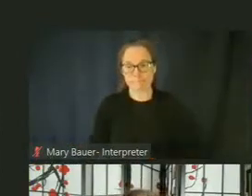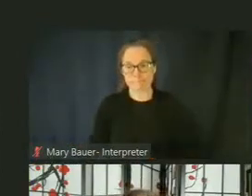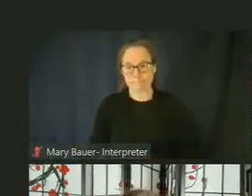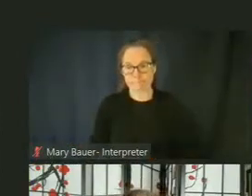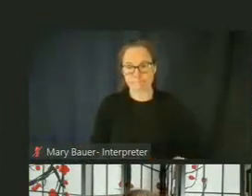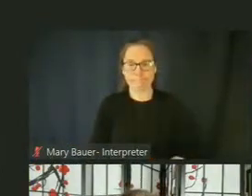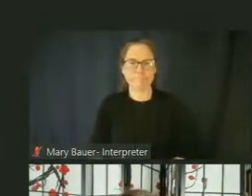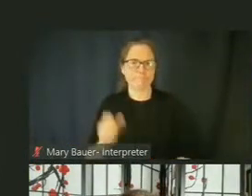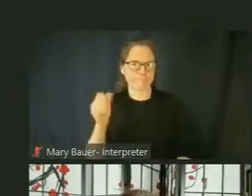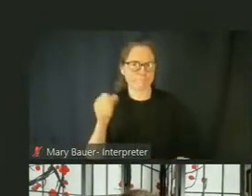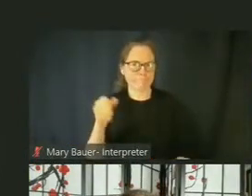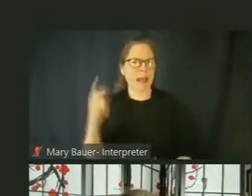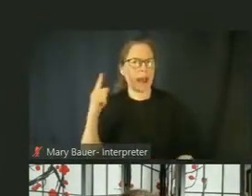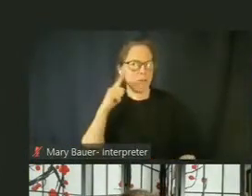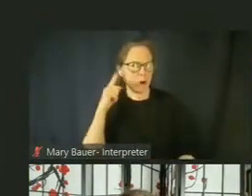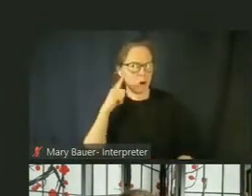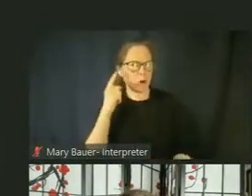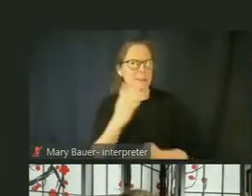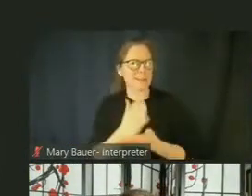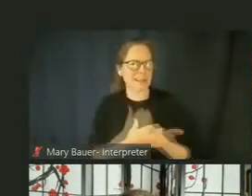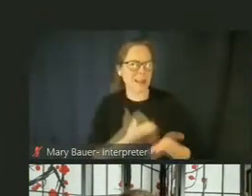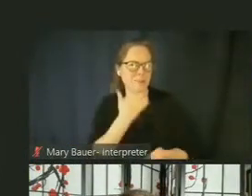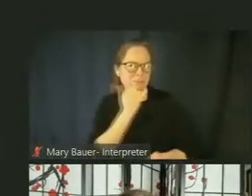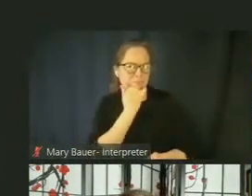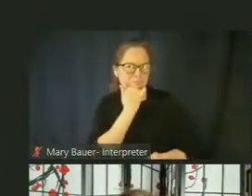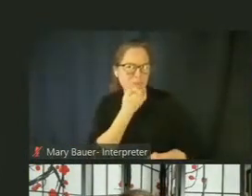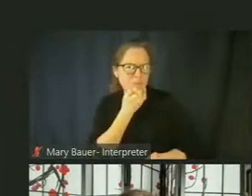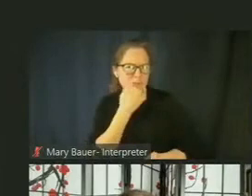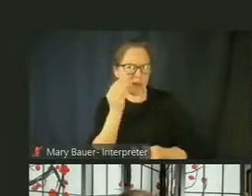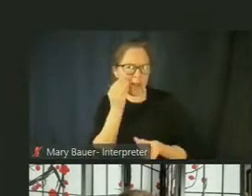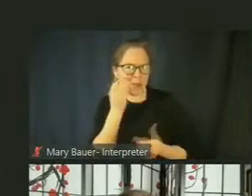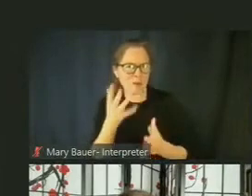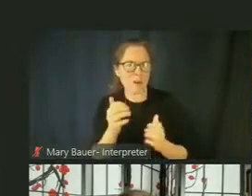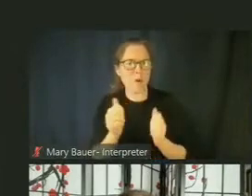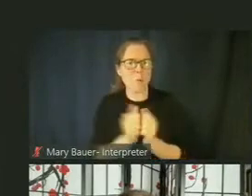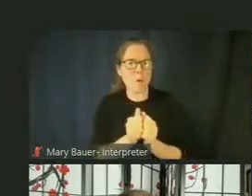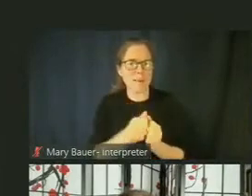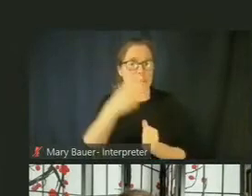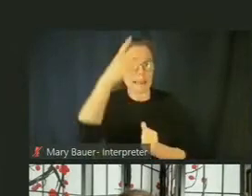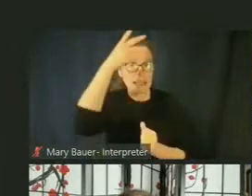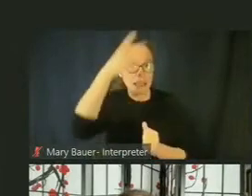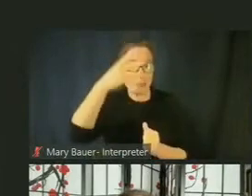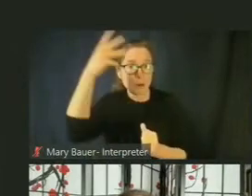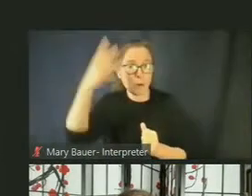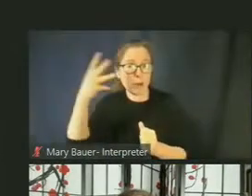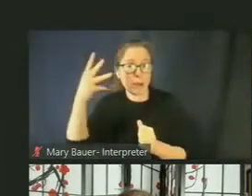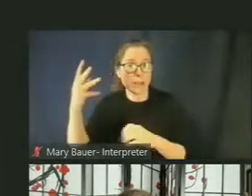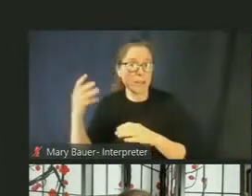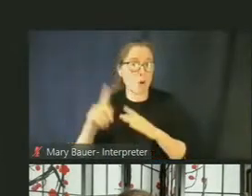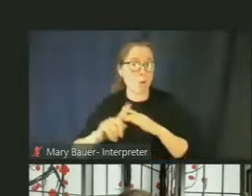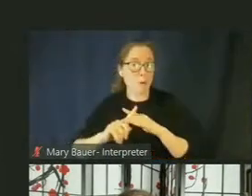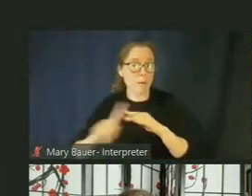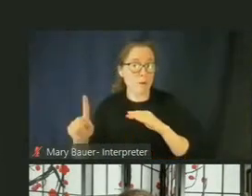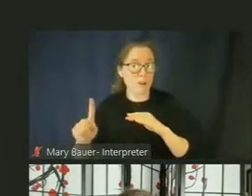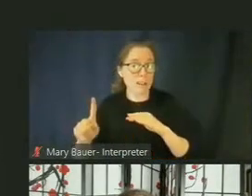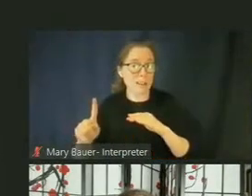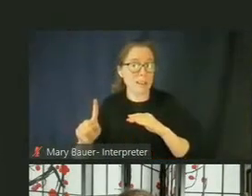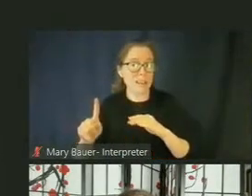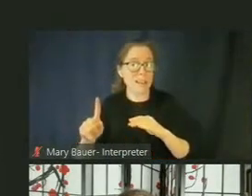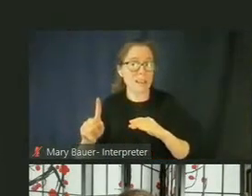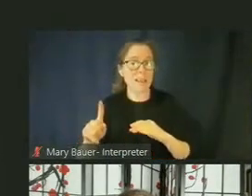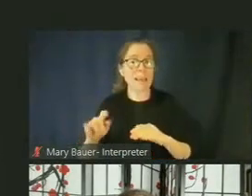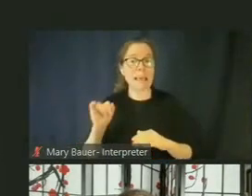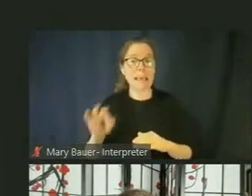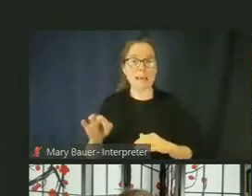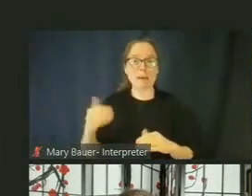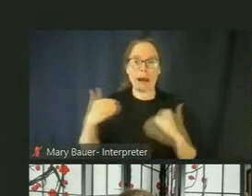some myths that I heard too with among our immigrant and refugee communities, I've heard things like if I've had, malaria means